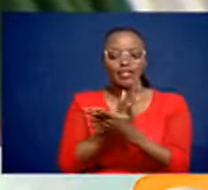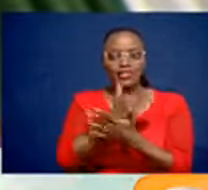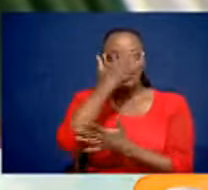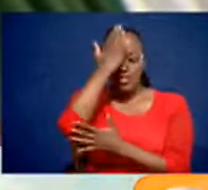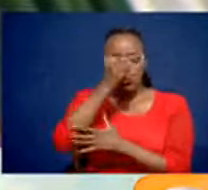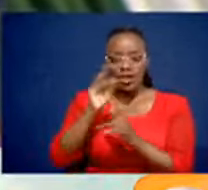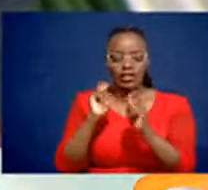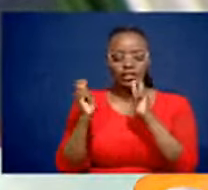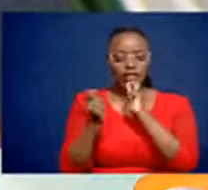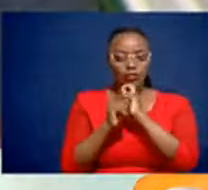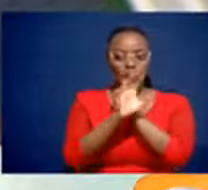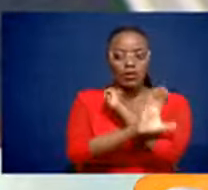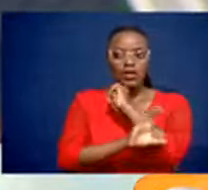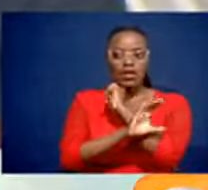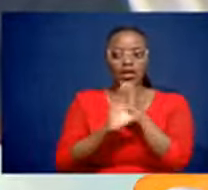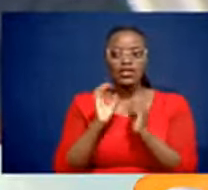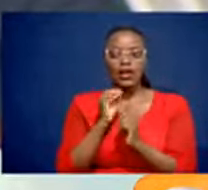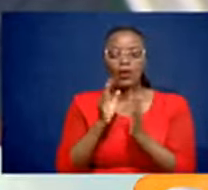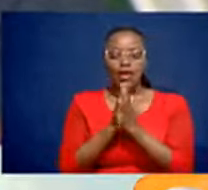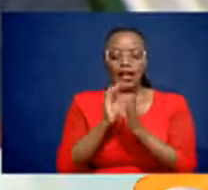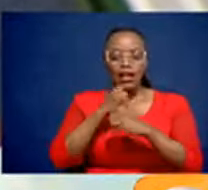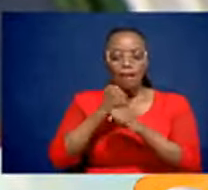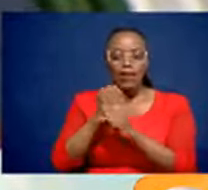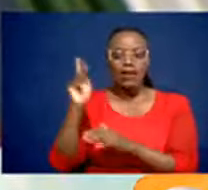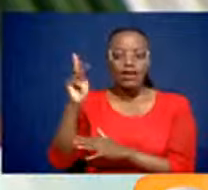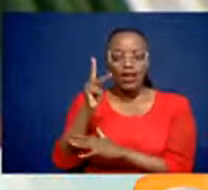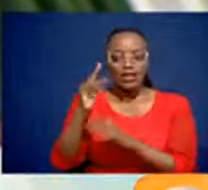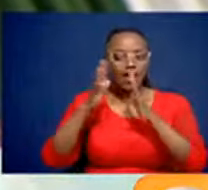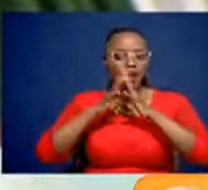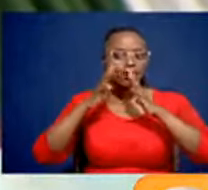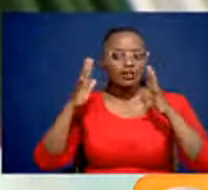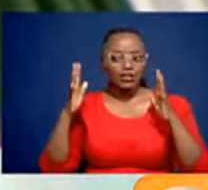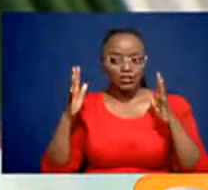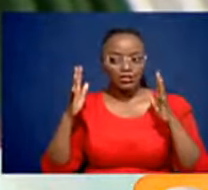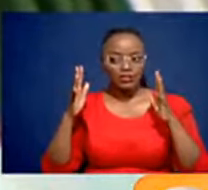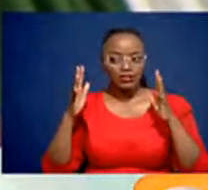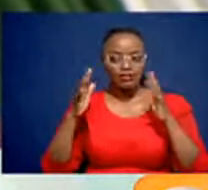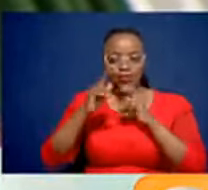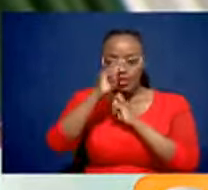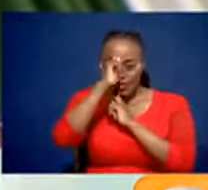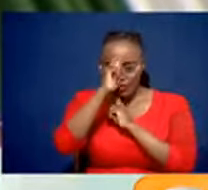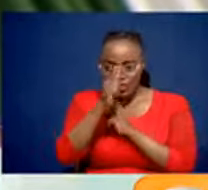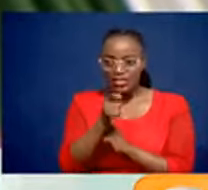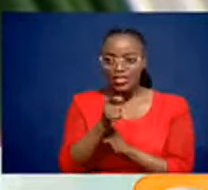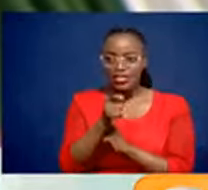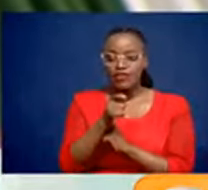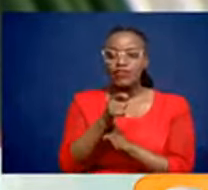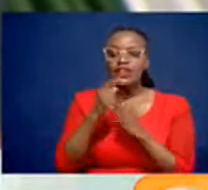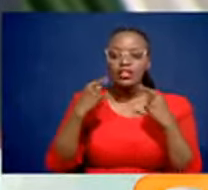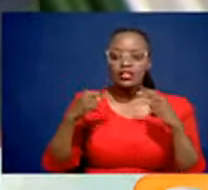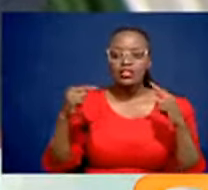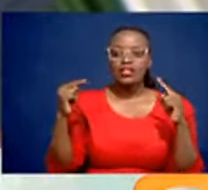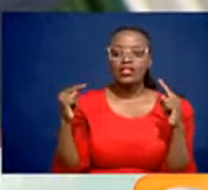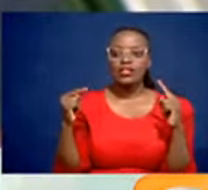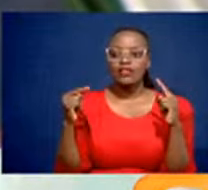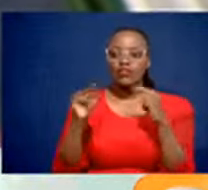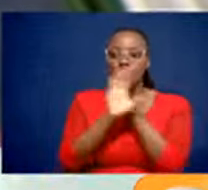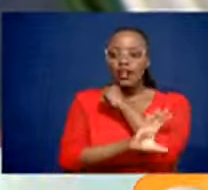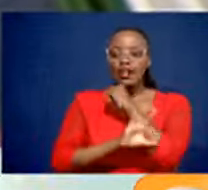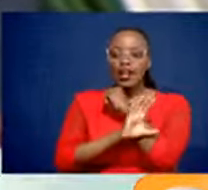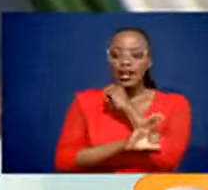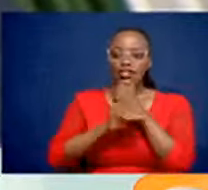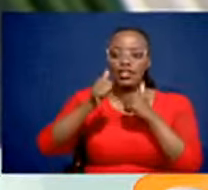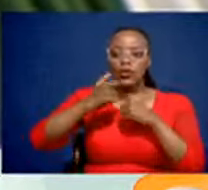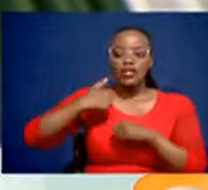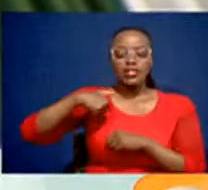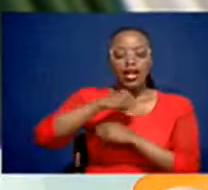we can transform our country and make Kenya a great, respected, prosperous country that